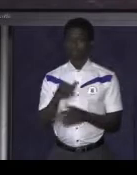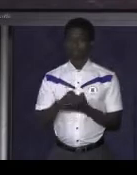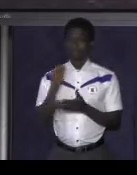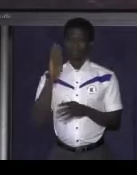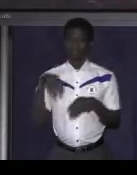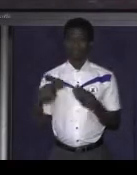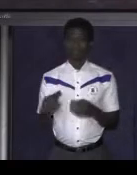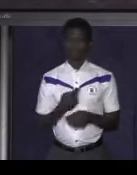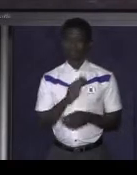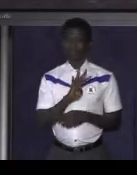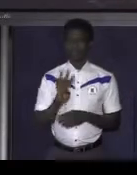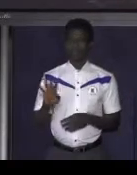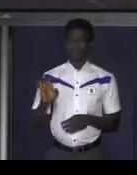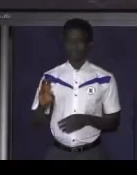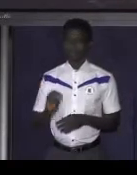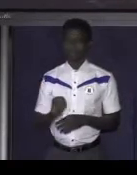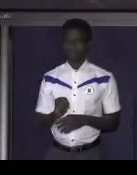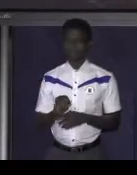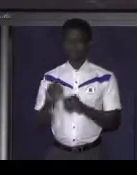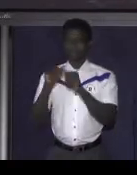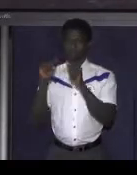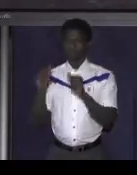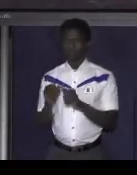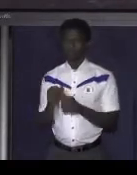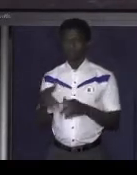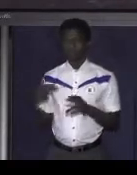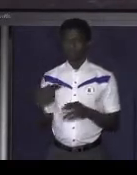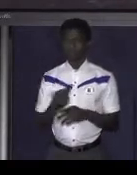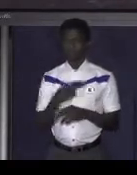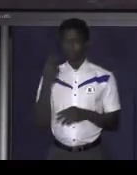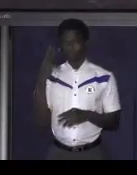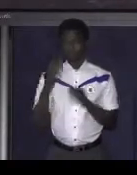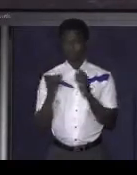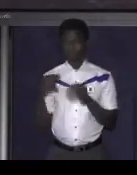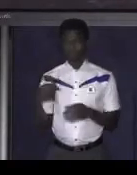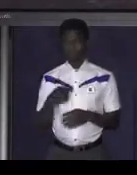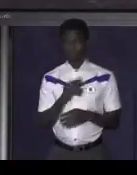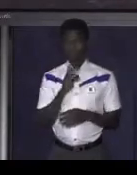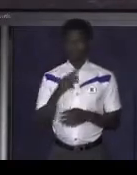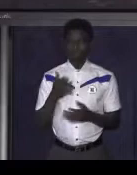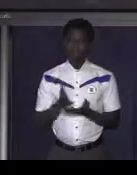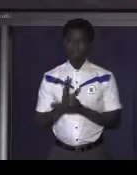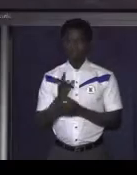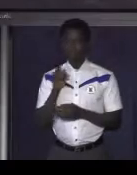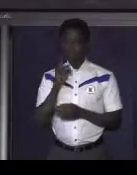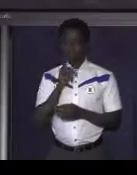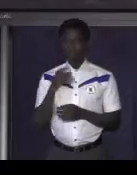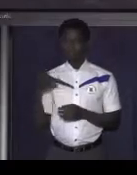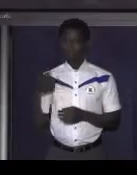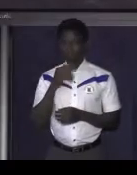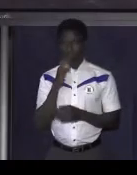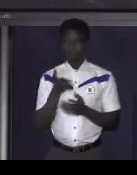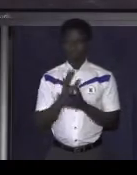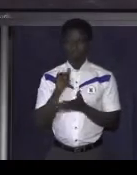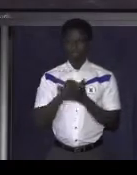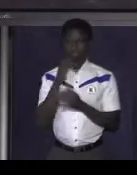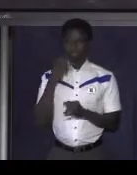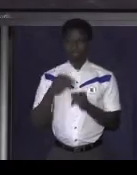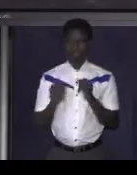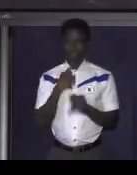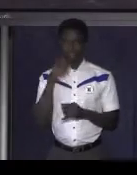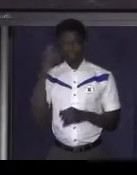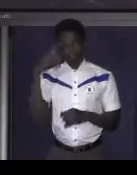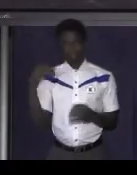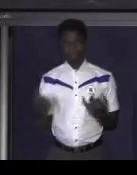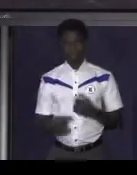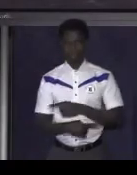us 44 centimeters squares. Let's see if we're correct. Of course, we are. Now that is the last question